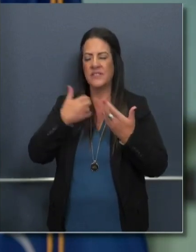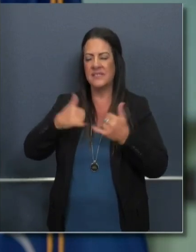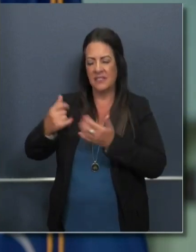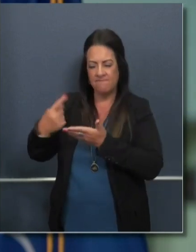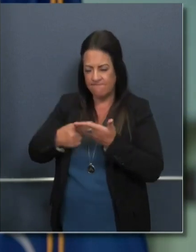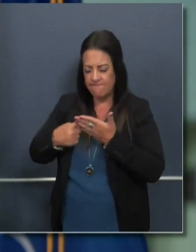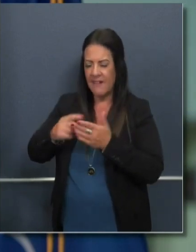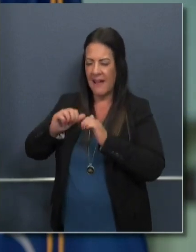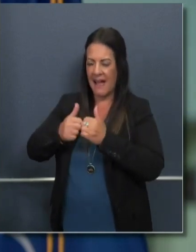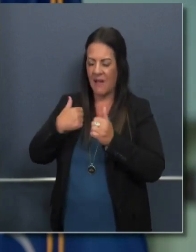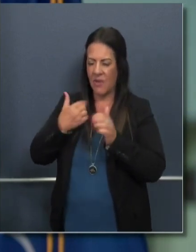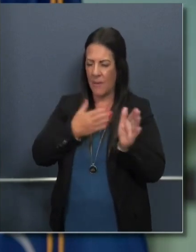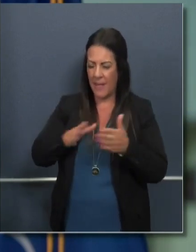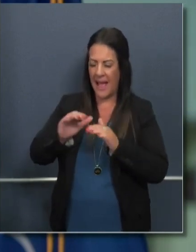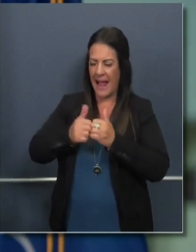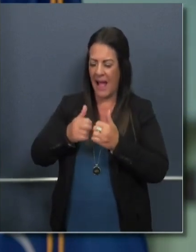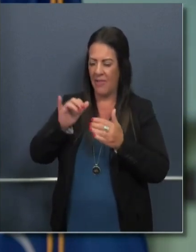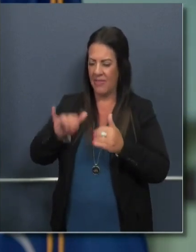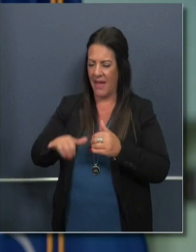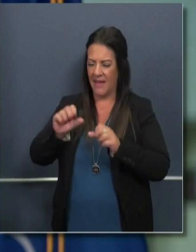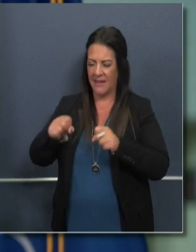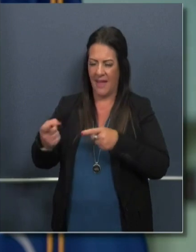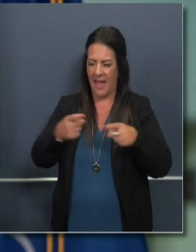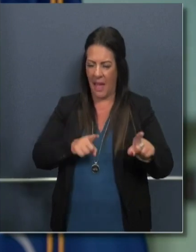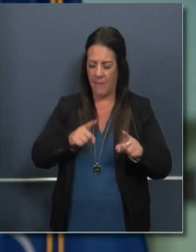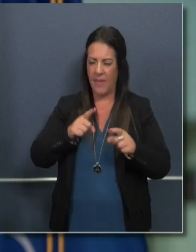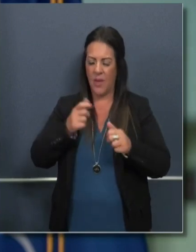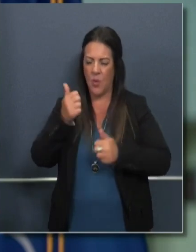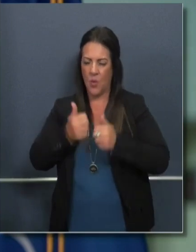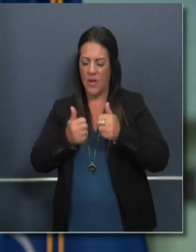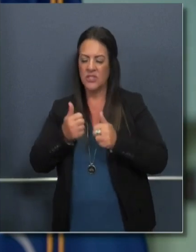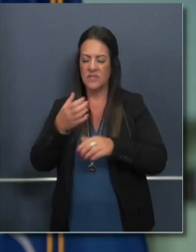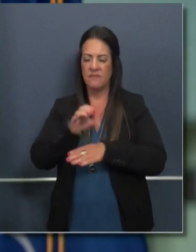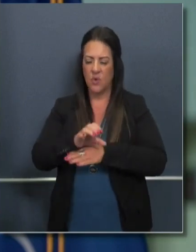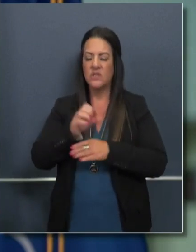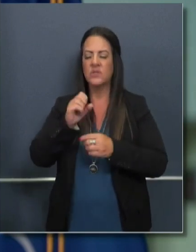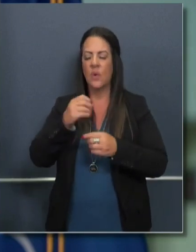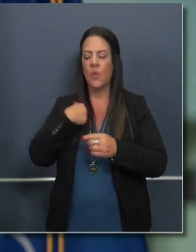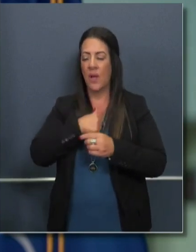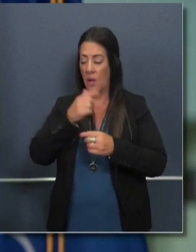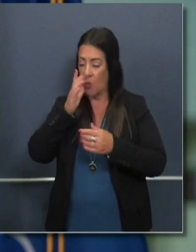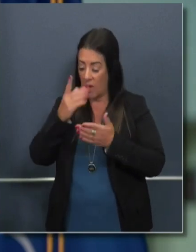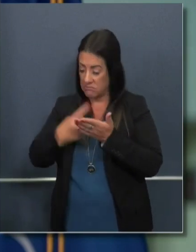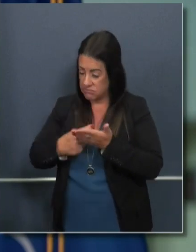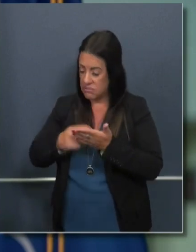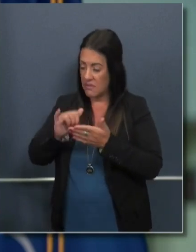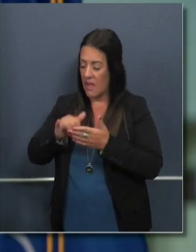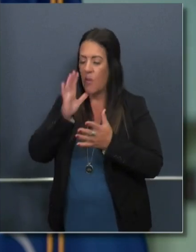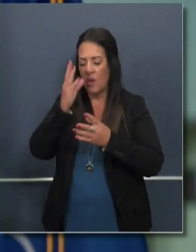making sure that we do our best to get as many people as we can on the same page.